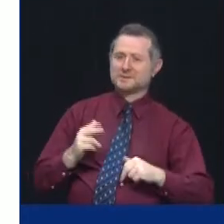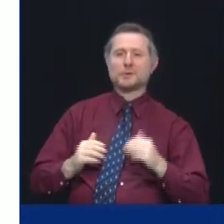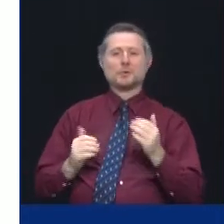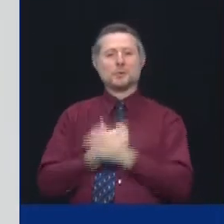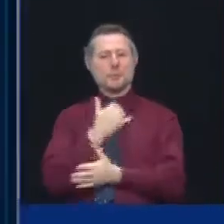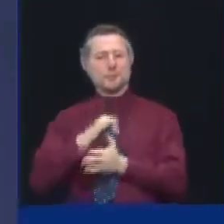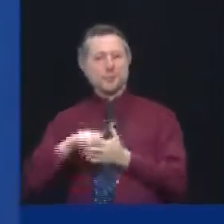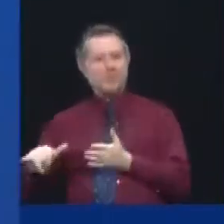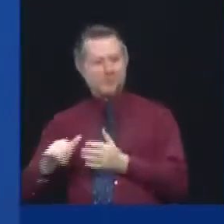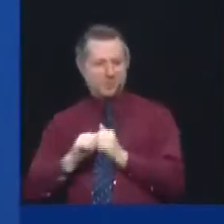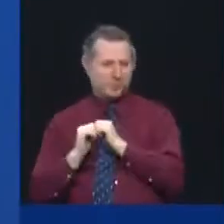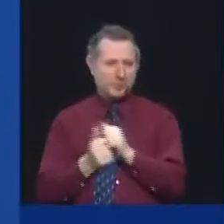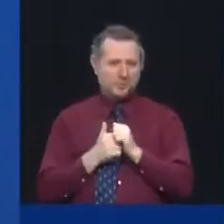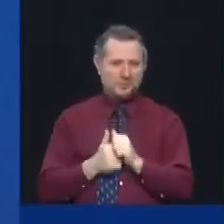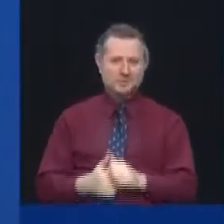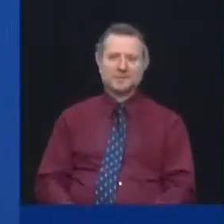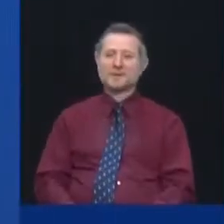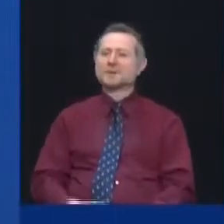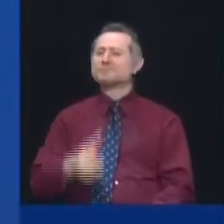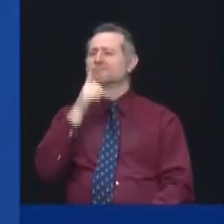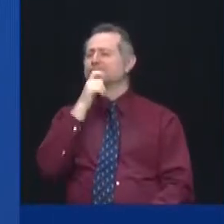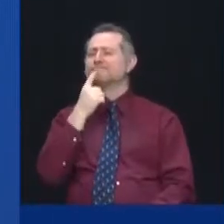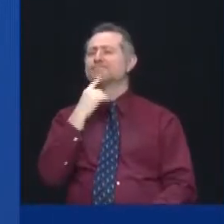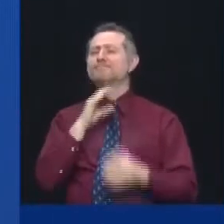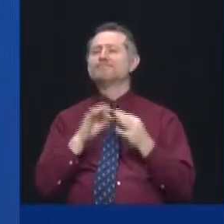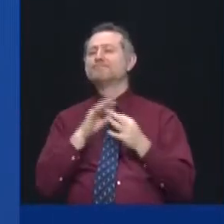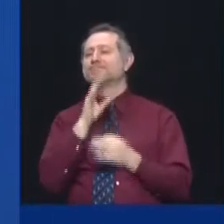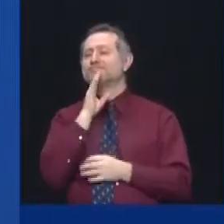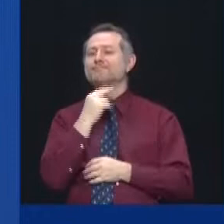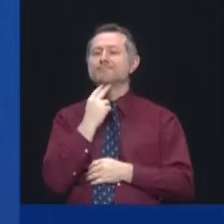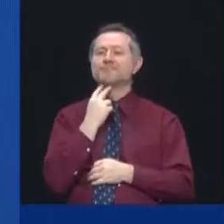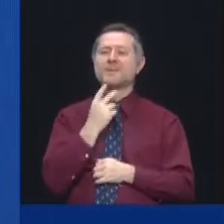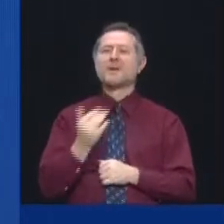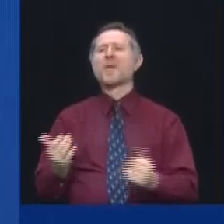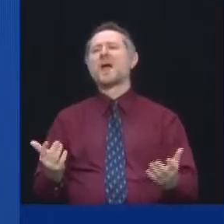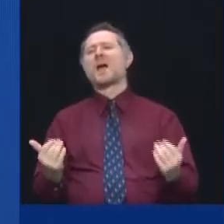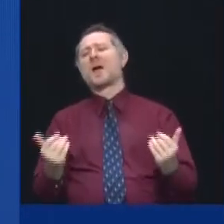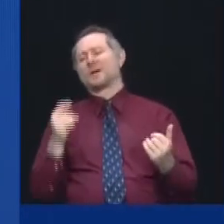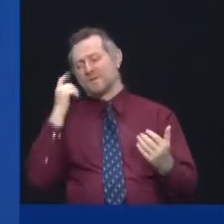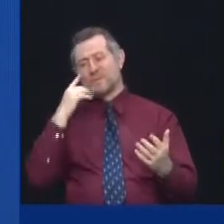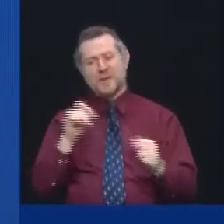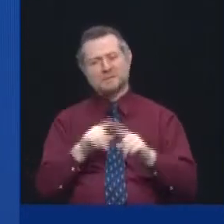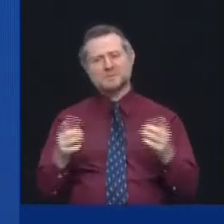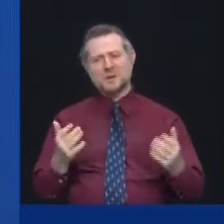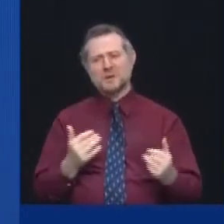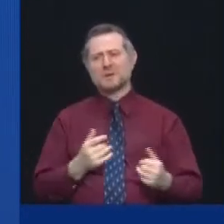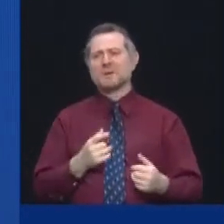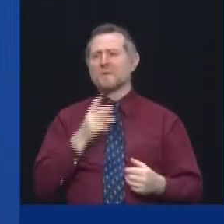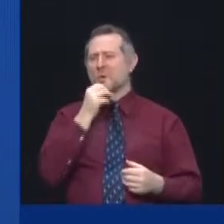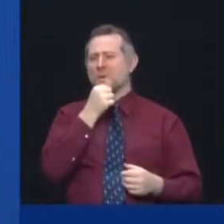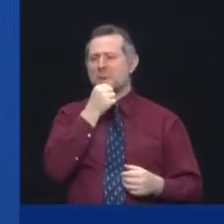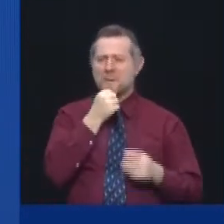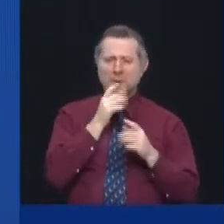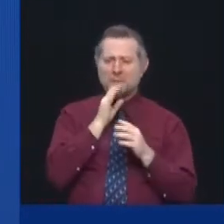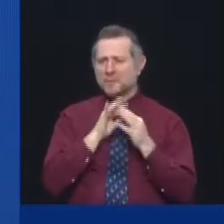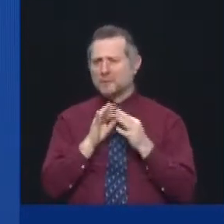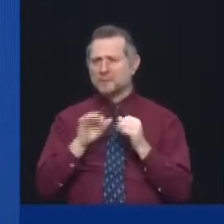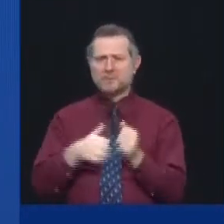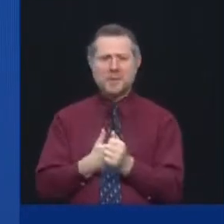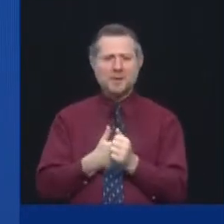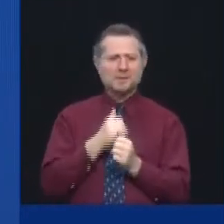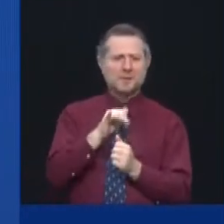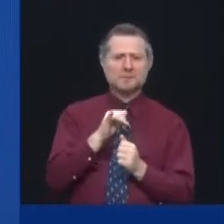And Javits, 1986, is no longer large enough to compete